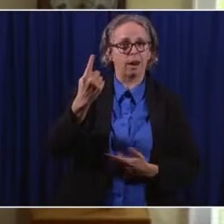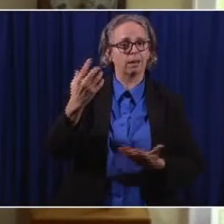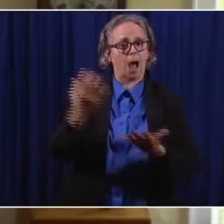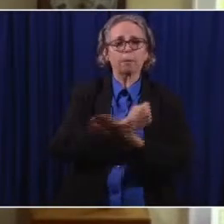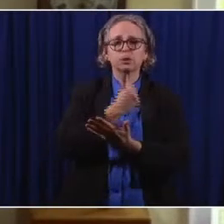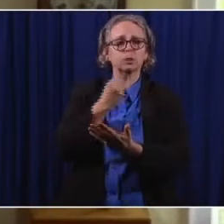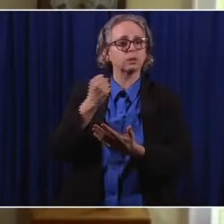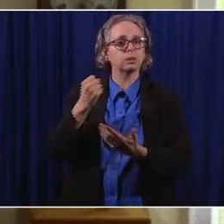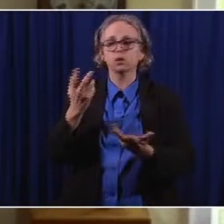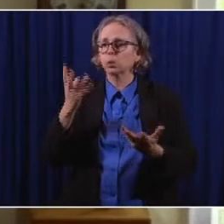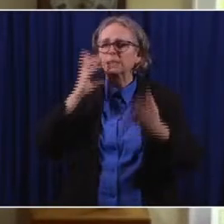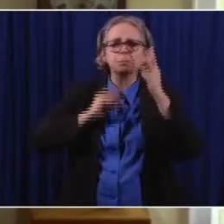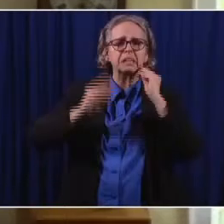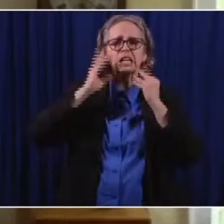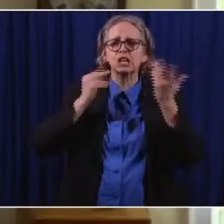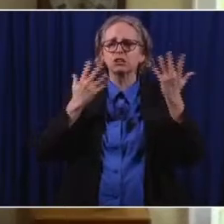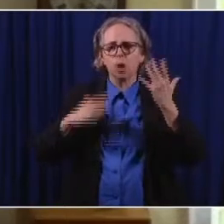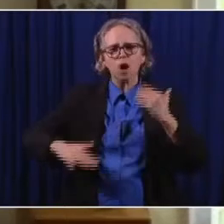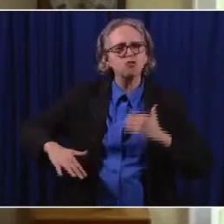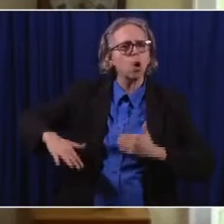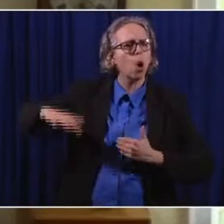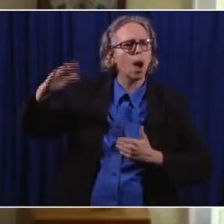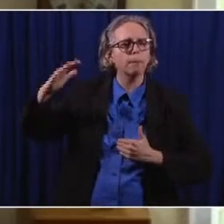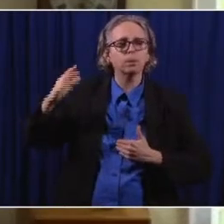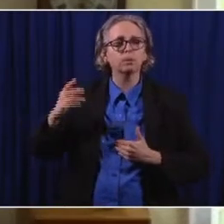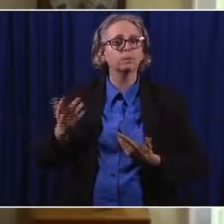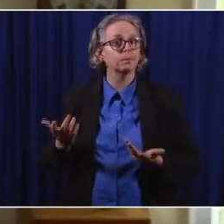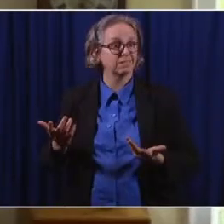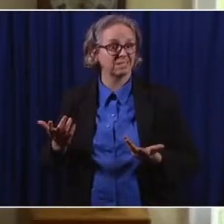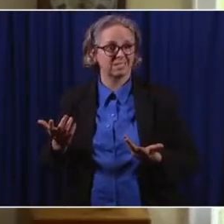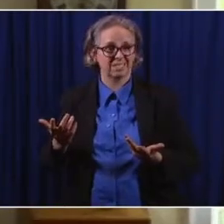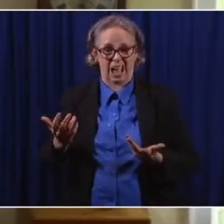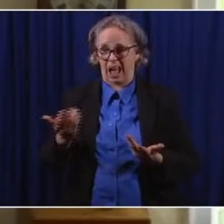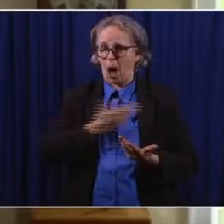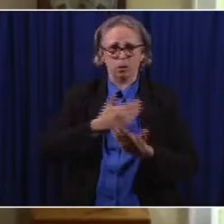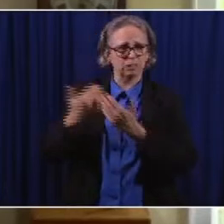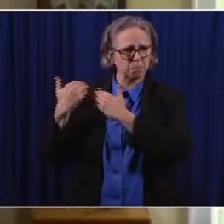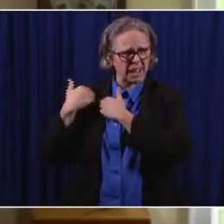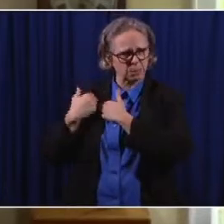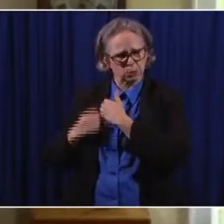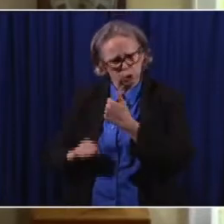a bright future. So let me look at